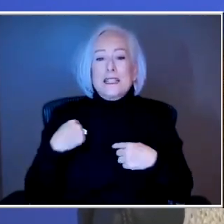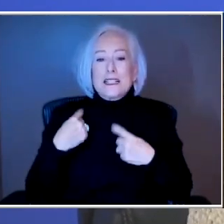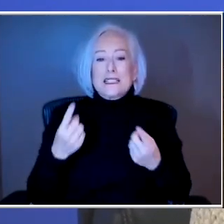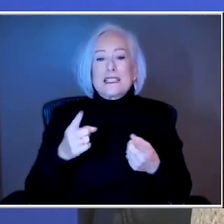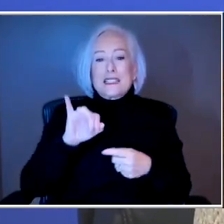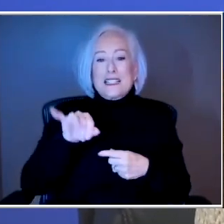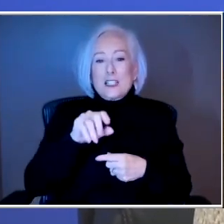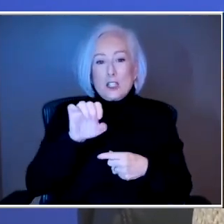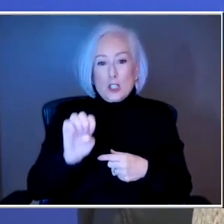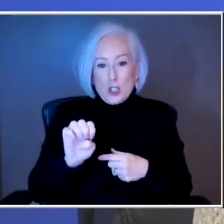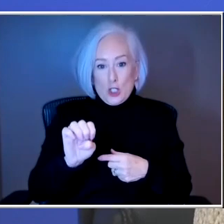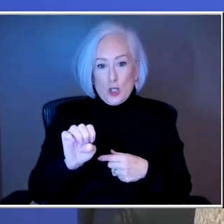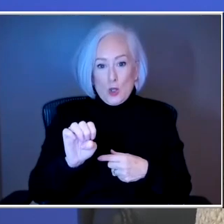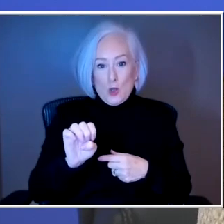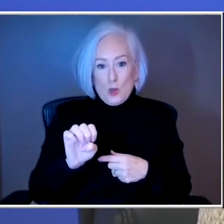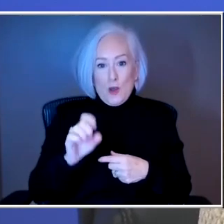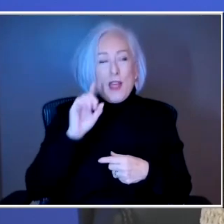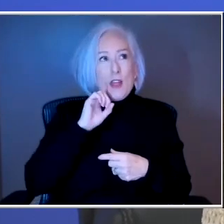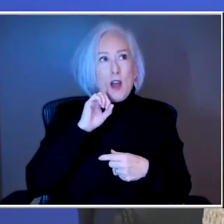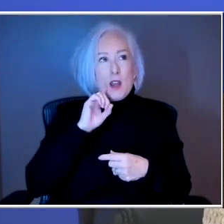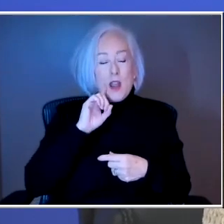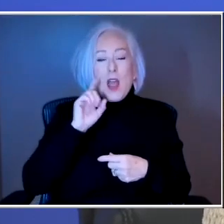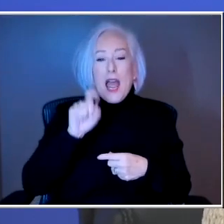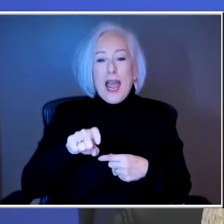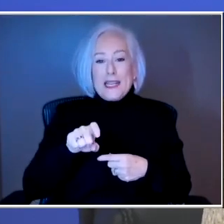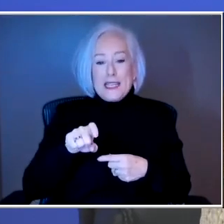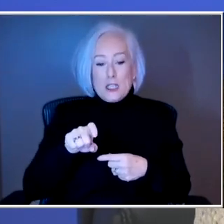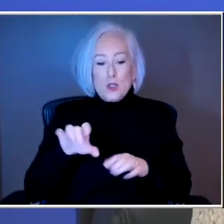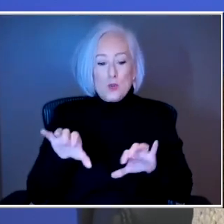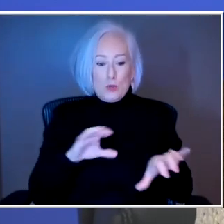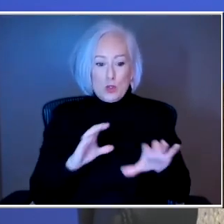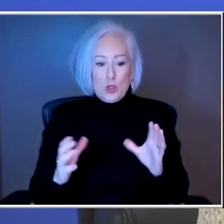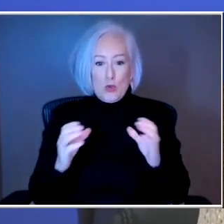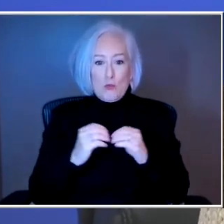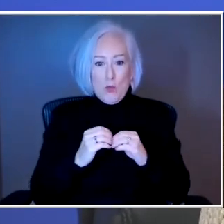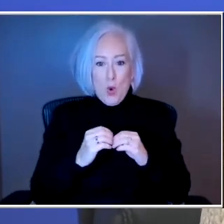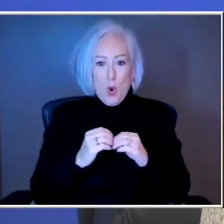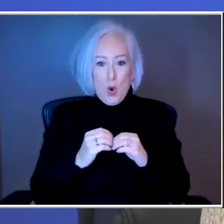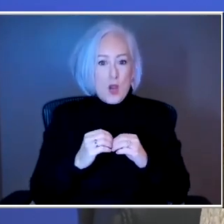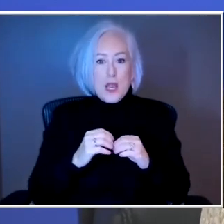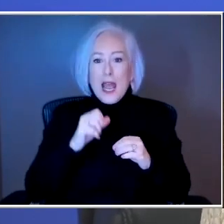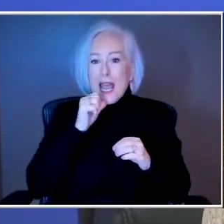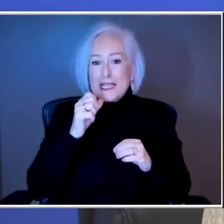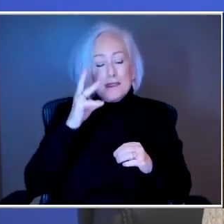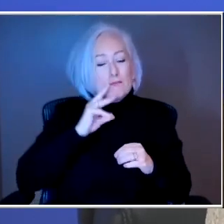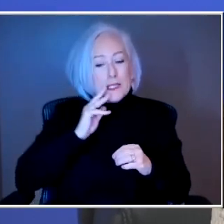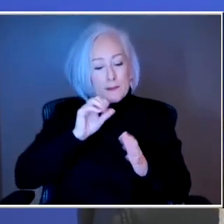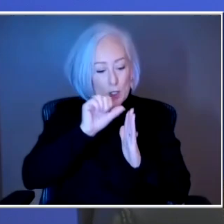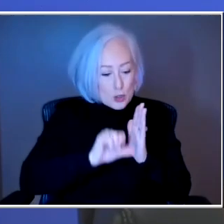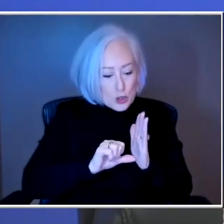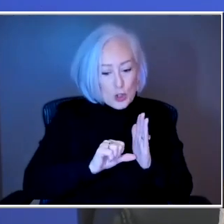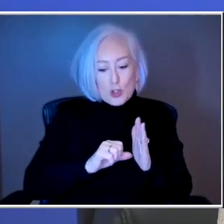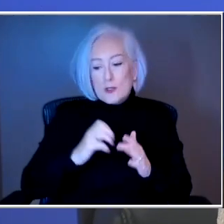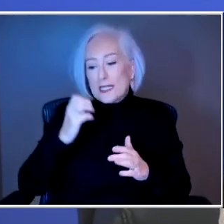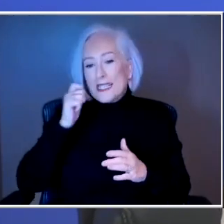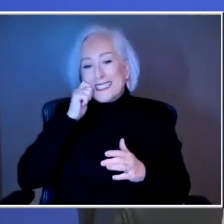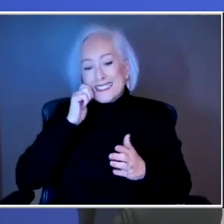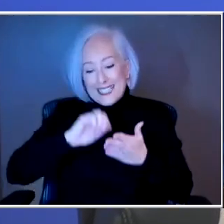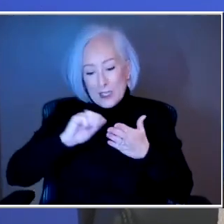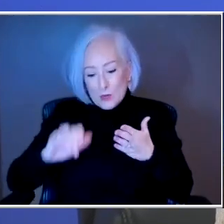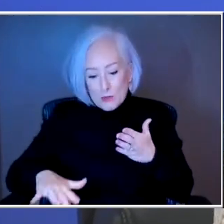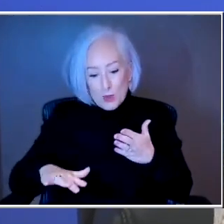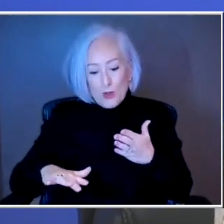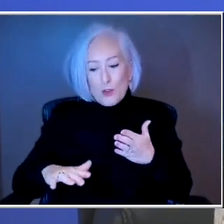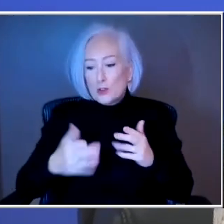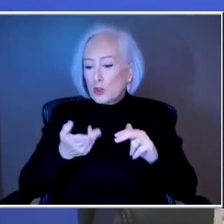was when I'm like, I got to get busy. I didn't go through all this to go back up. So I got busy, and 38